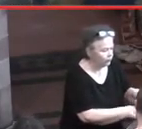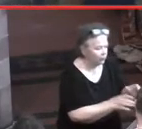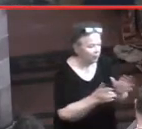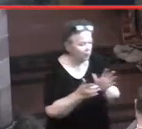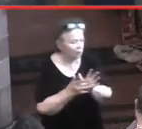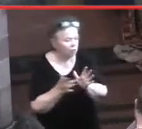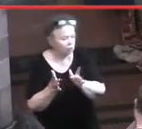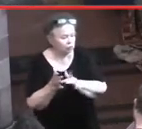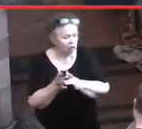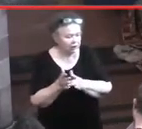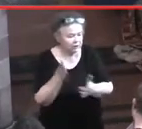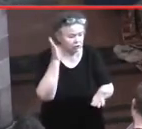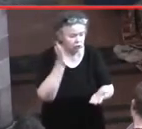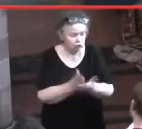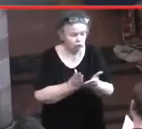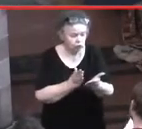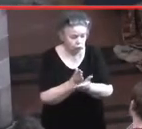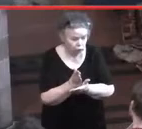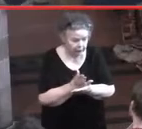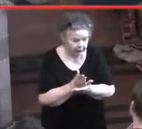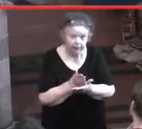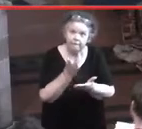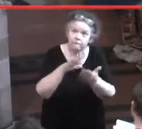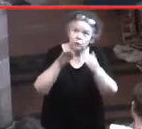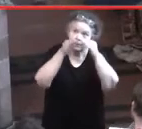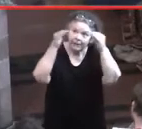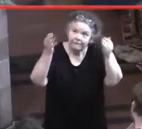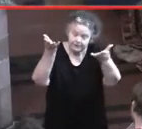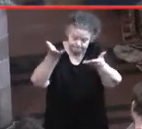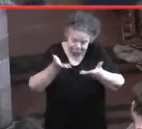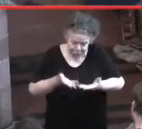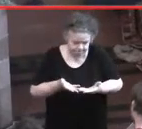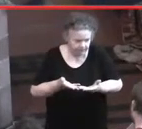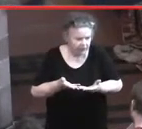Christ is the true bread from heaven.